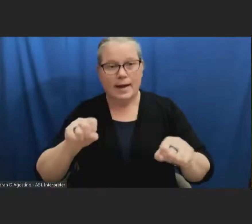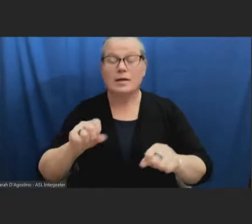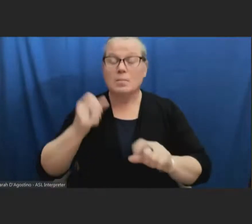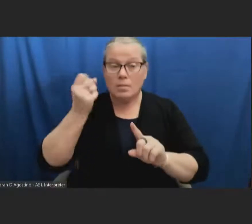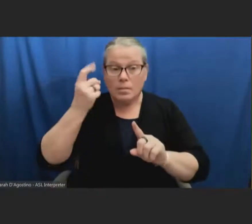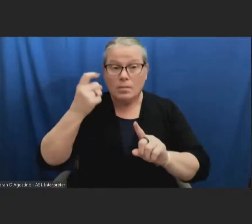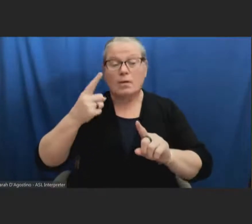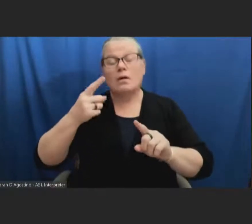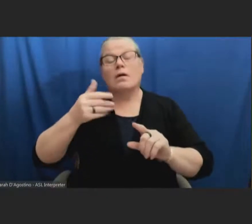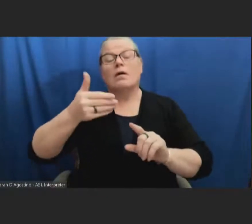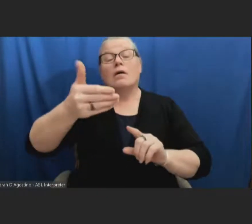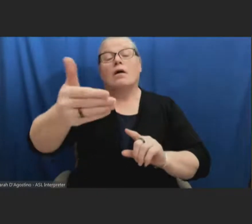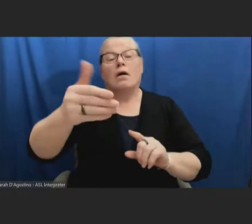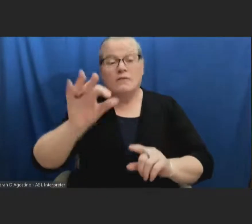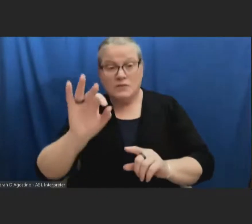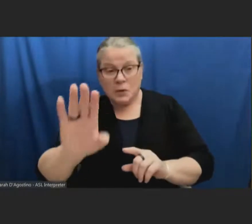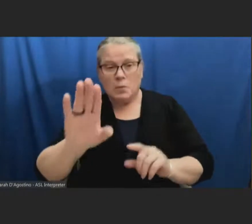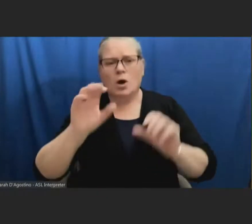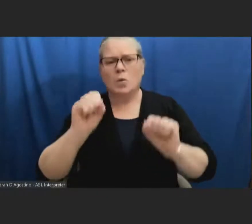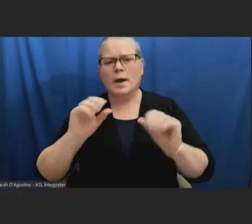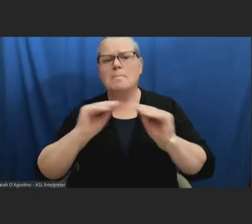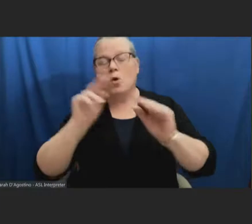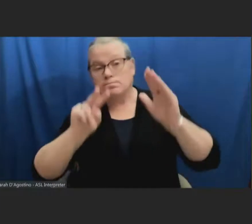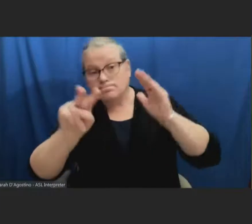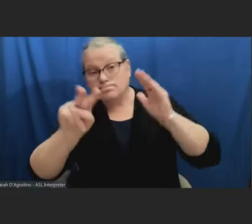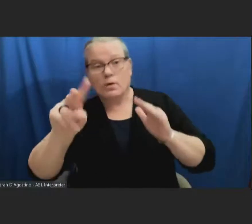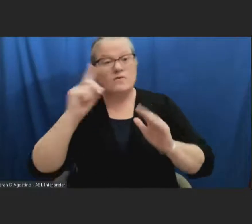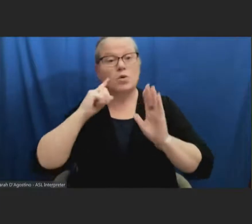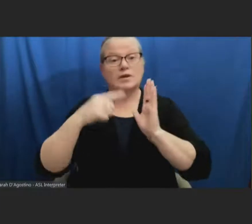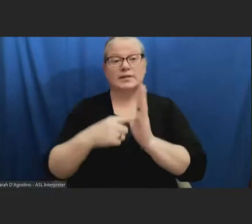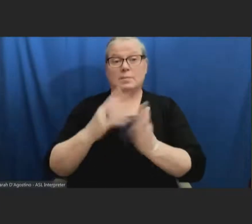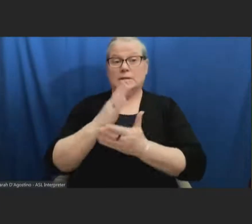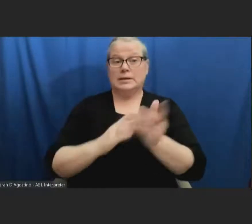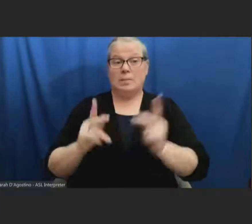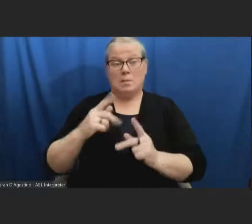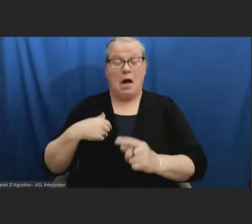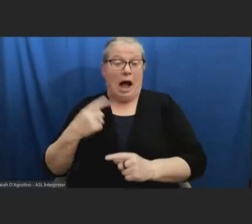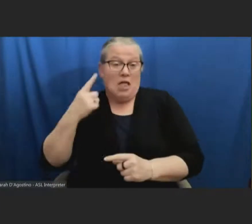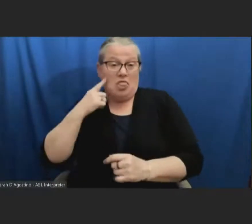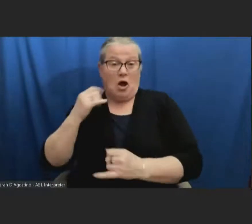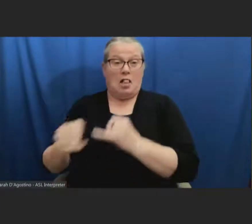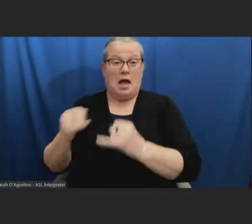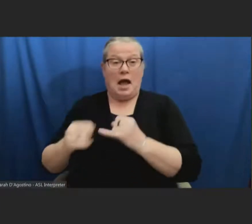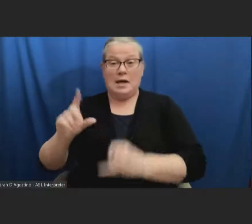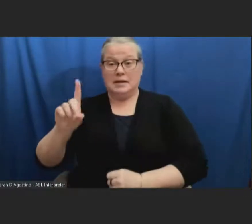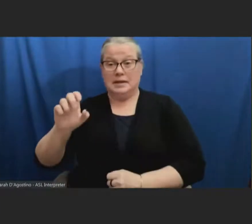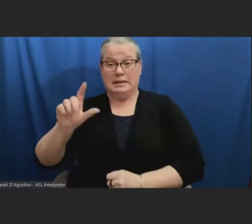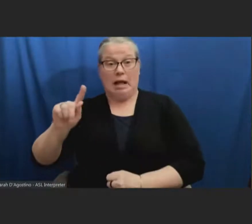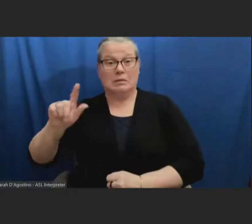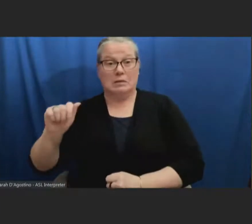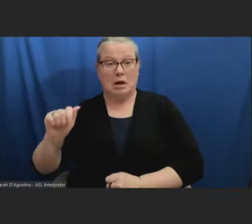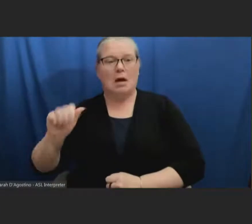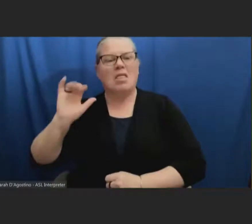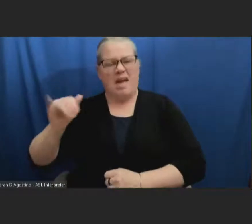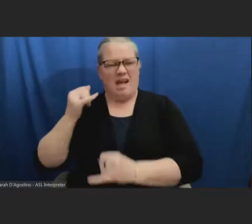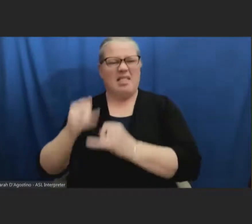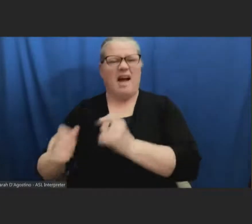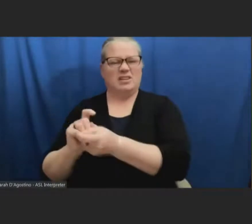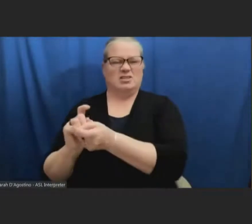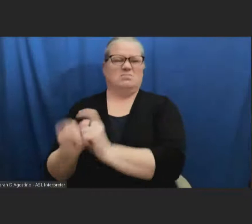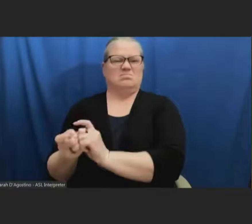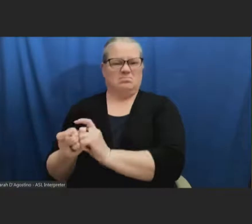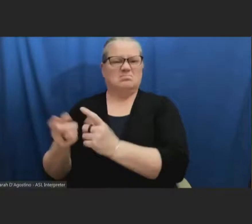is here. And there have been people like me who predicted that Delta would be the last major wave of infection, and Omicron came along and surprised us. I think that